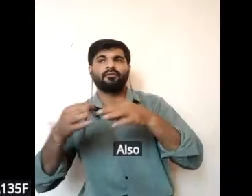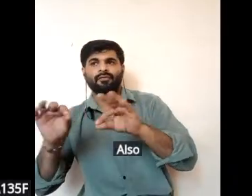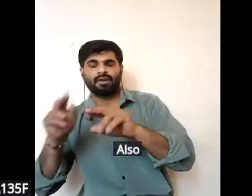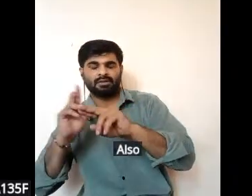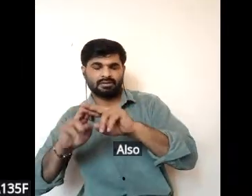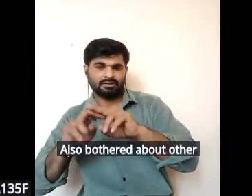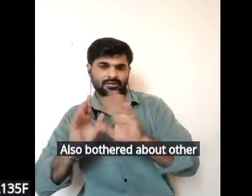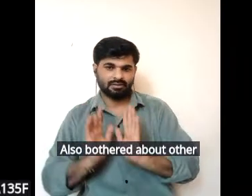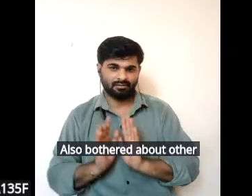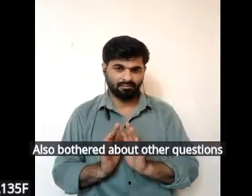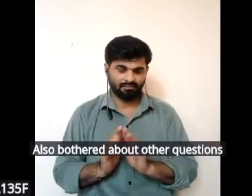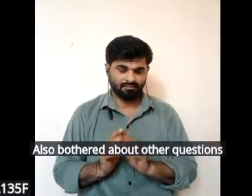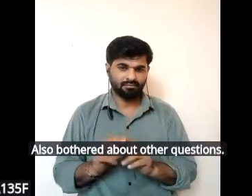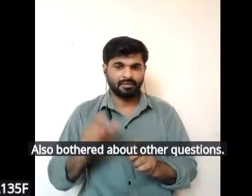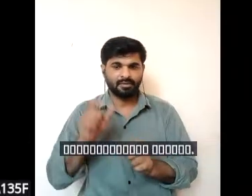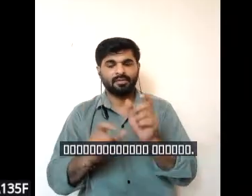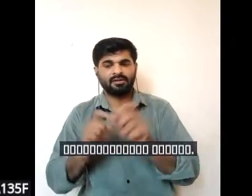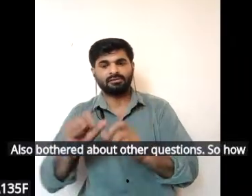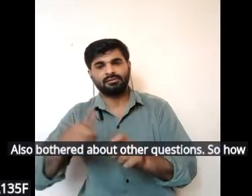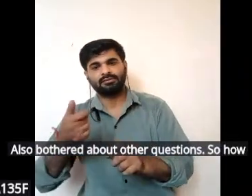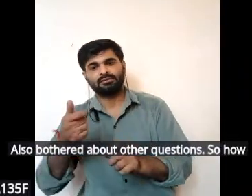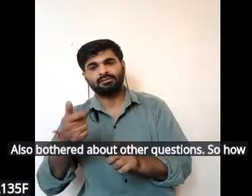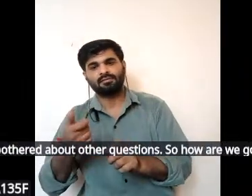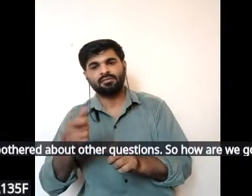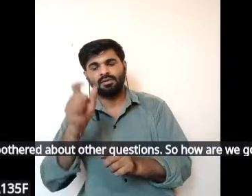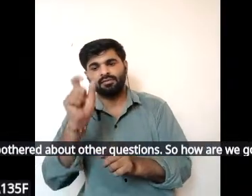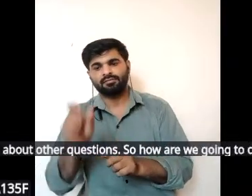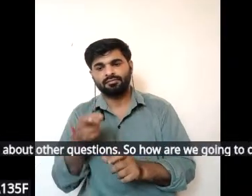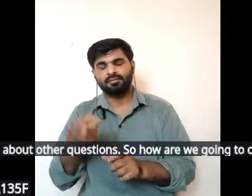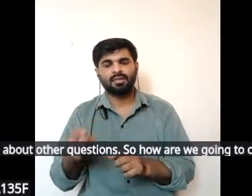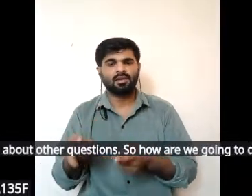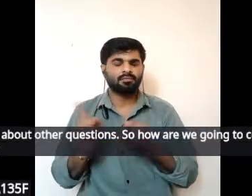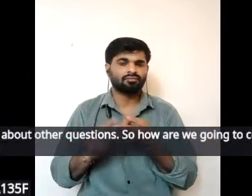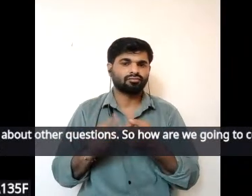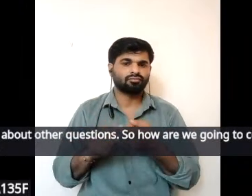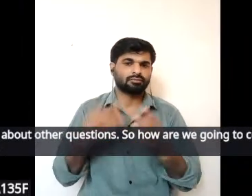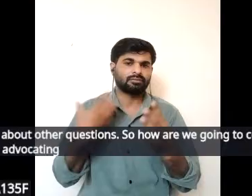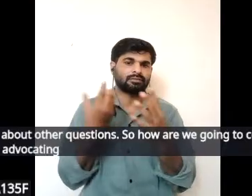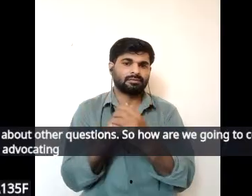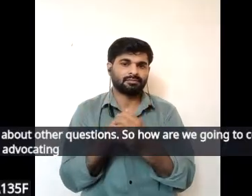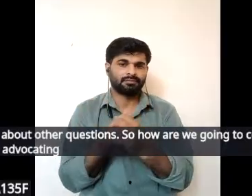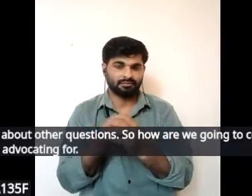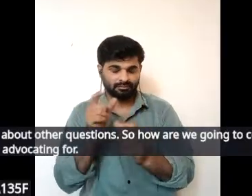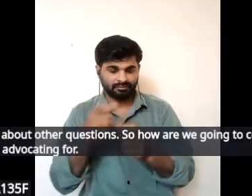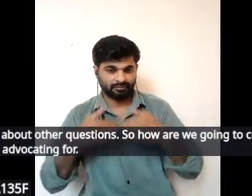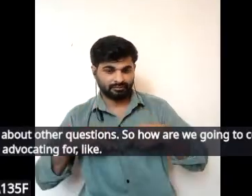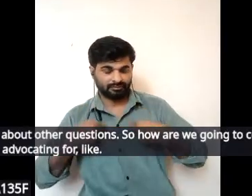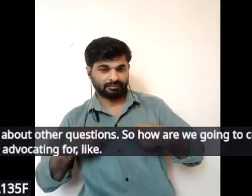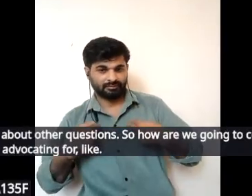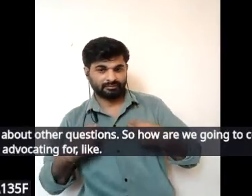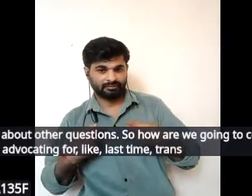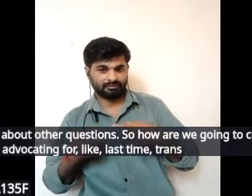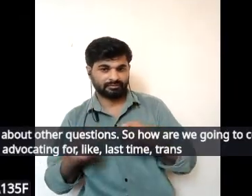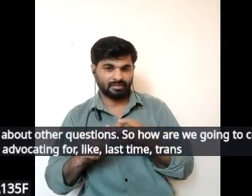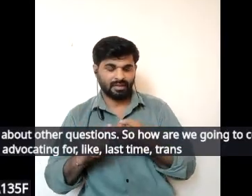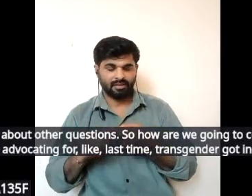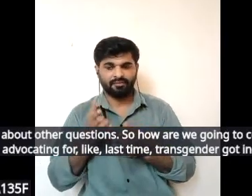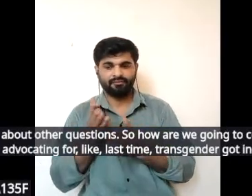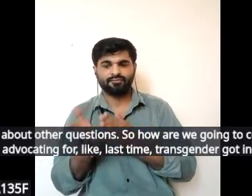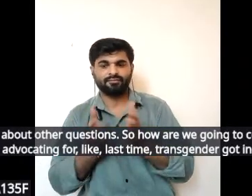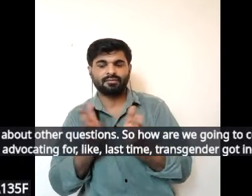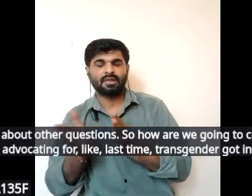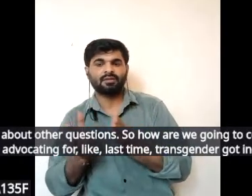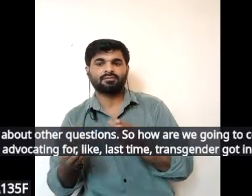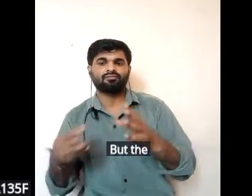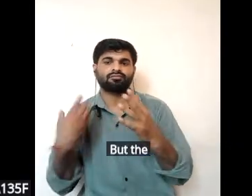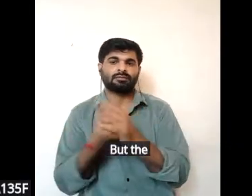other questions. So how are we going to collaborate with those who are advocating for, like last time, transgender got included, but